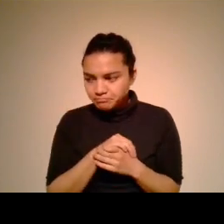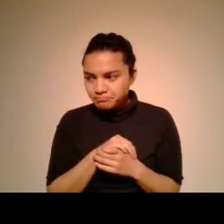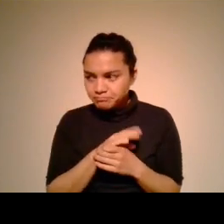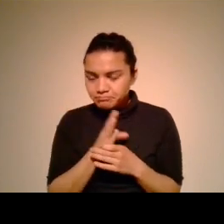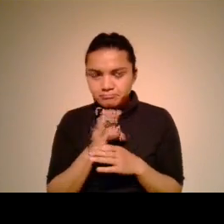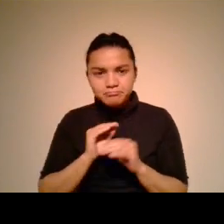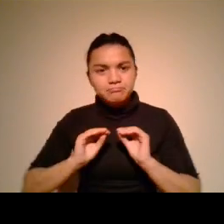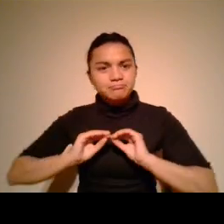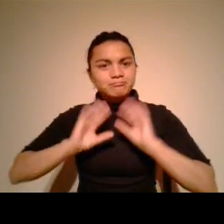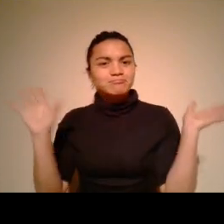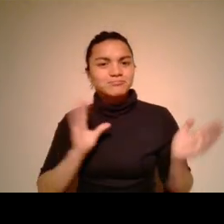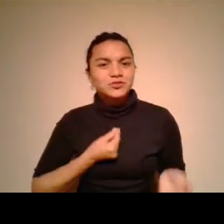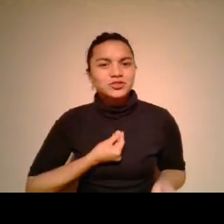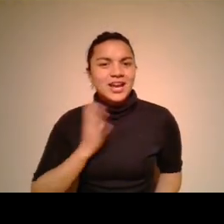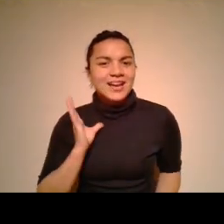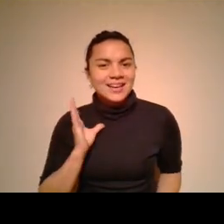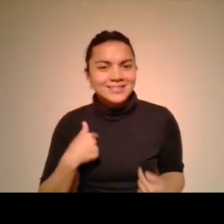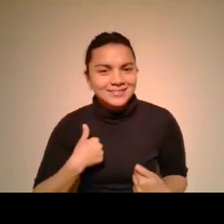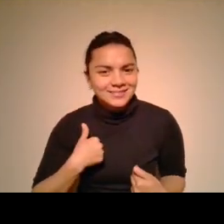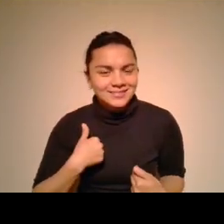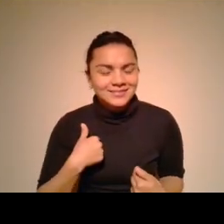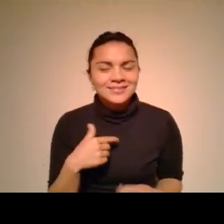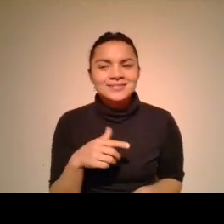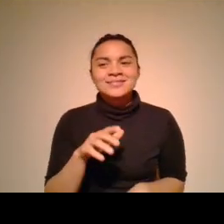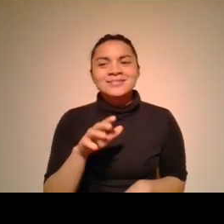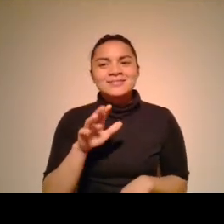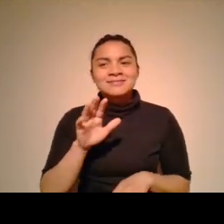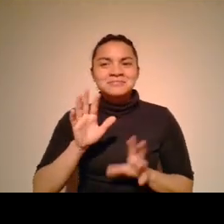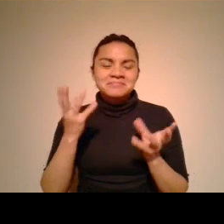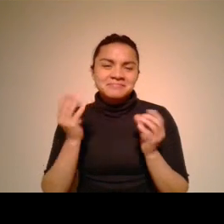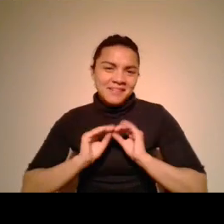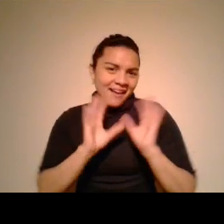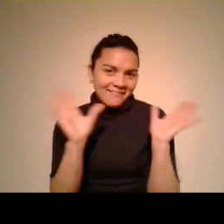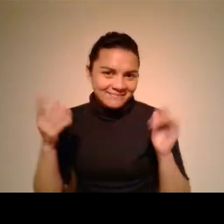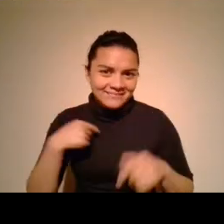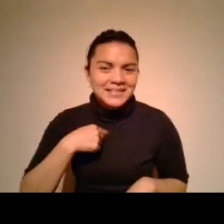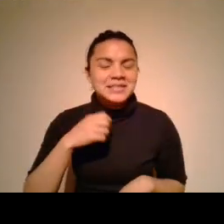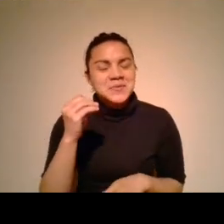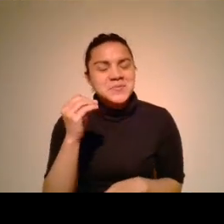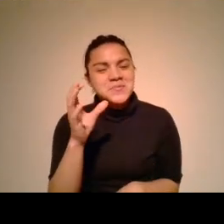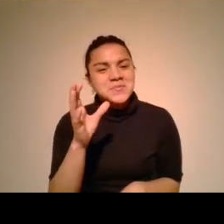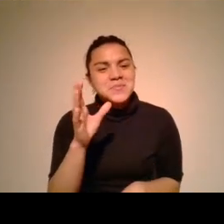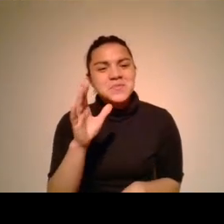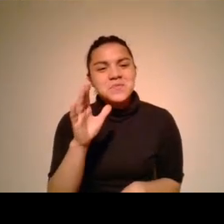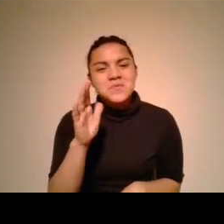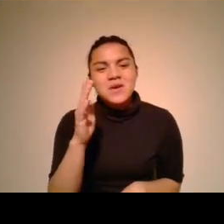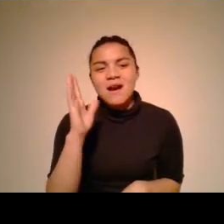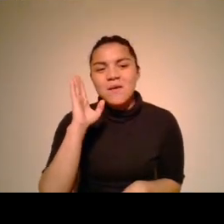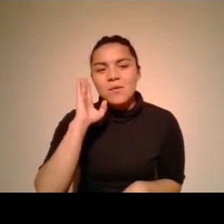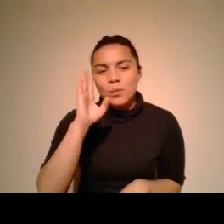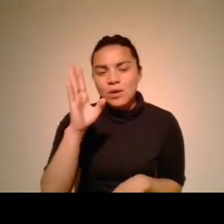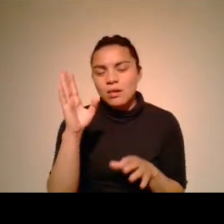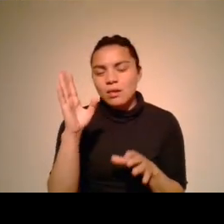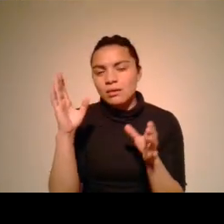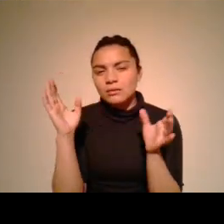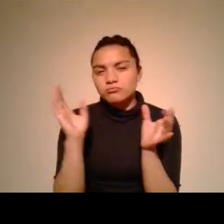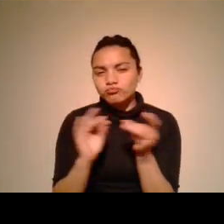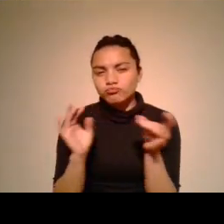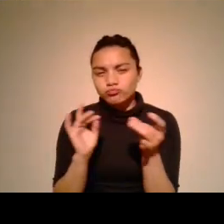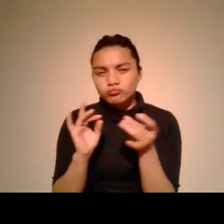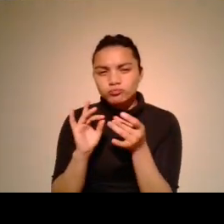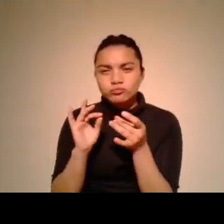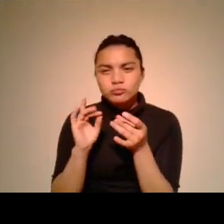overtly trans in certain ways. So I'm going to be talking about that, and